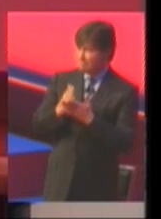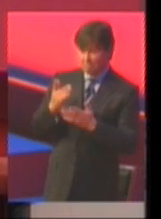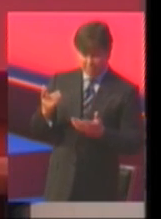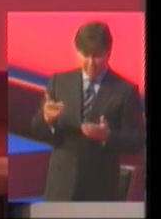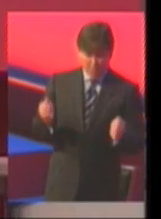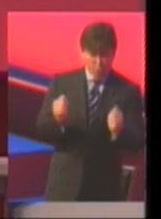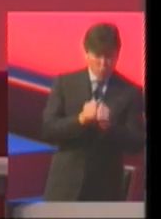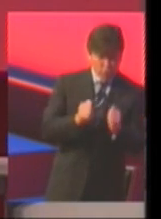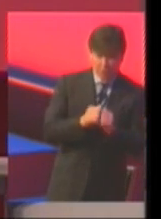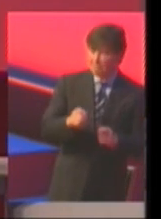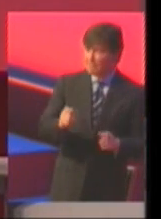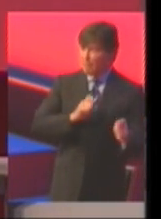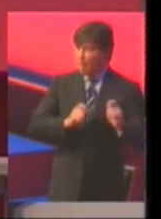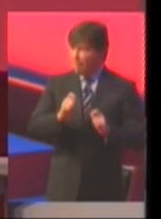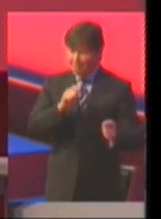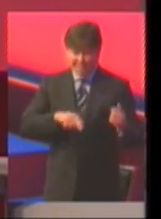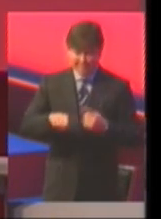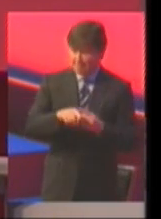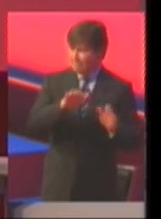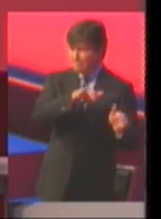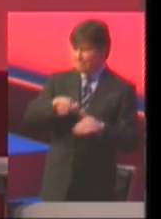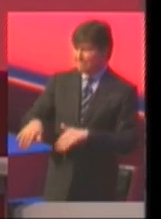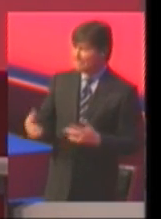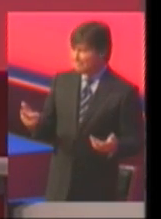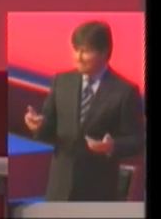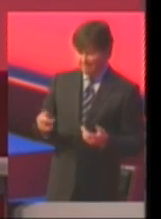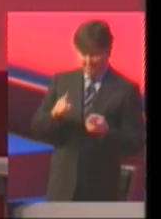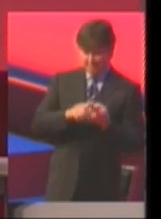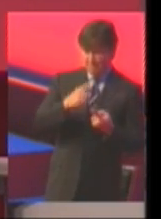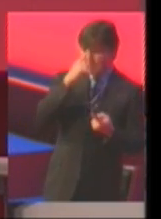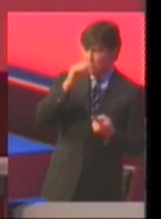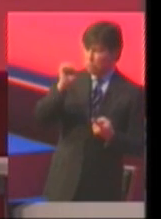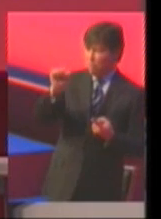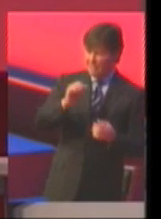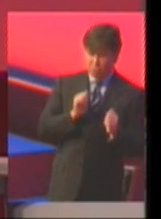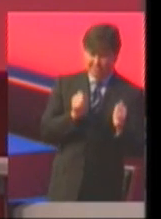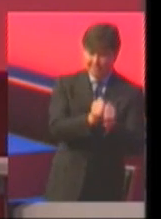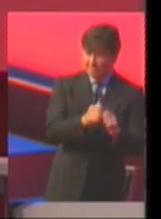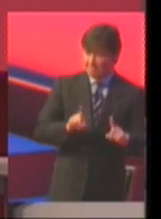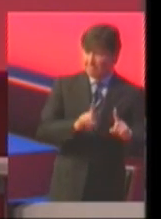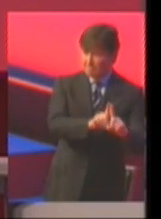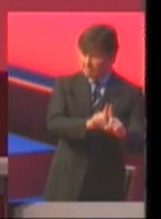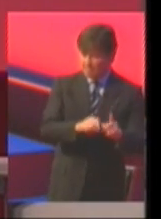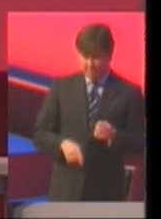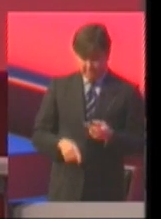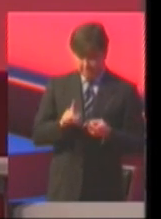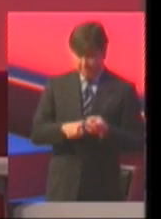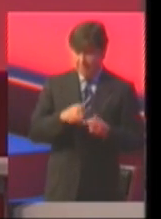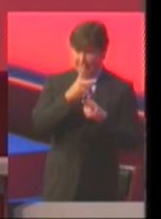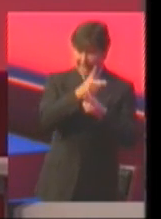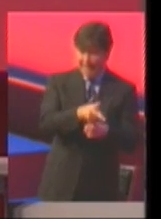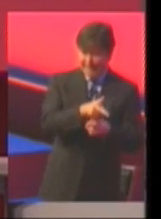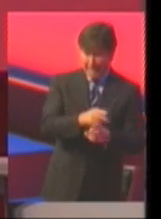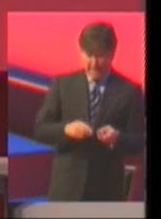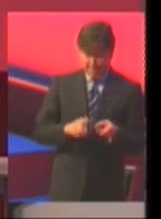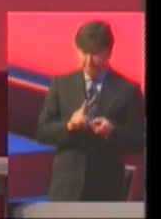contracts, of markets, and of exchange. Values like solidarity, values like care, concern, and